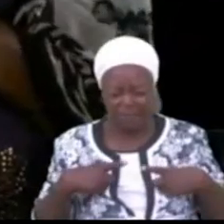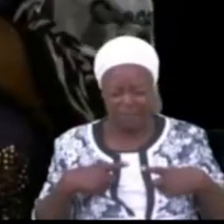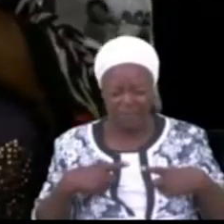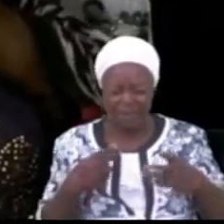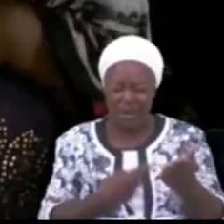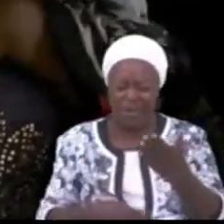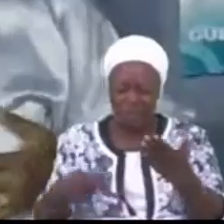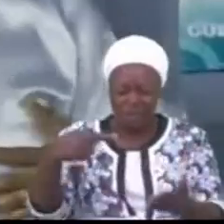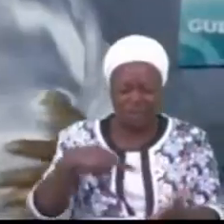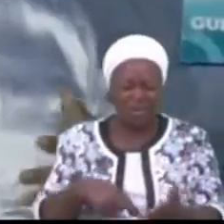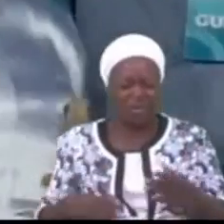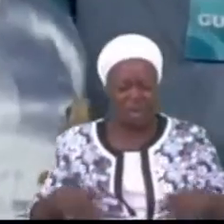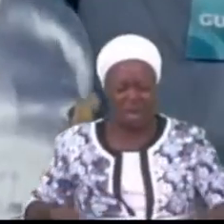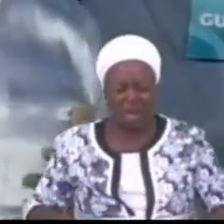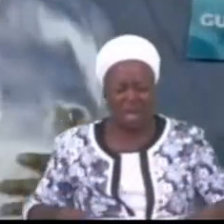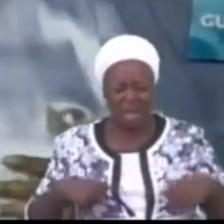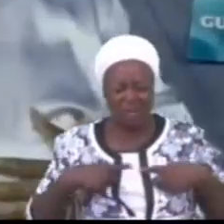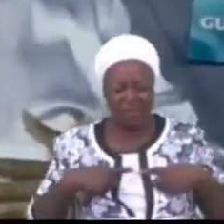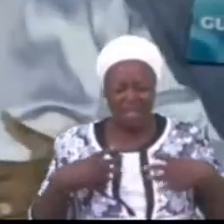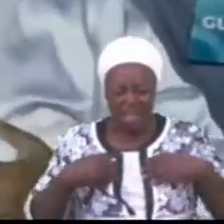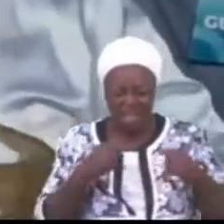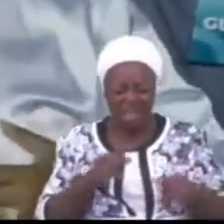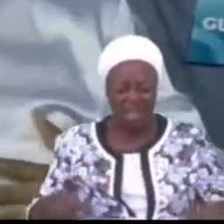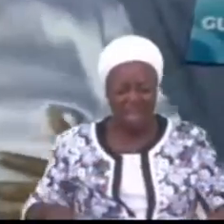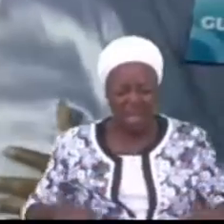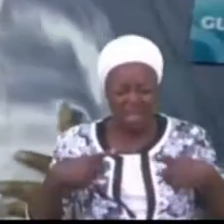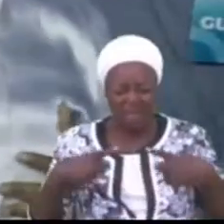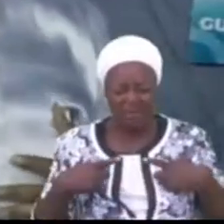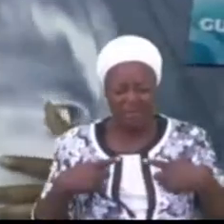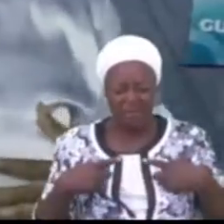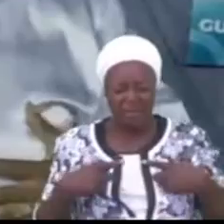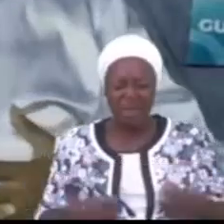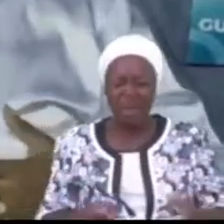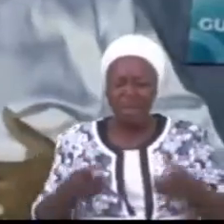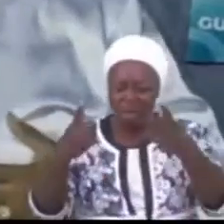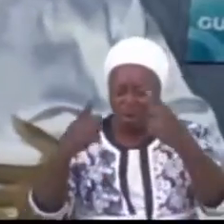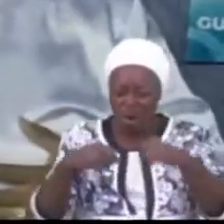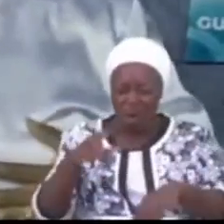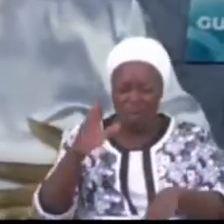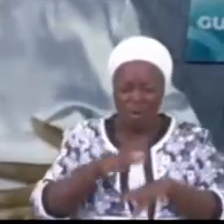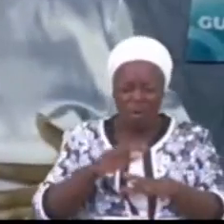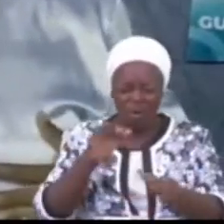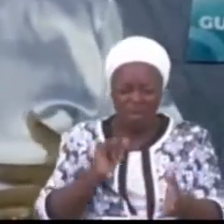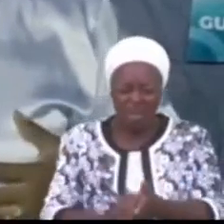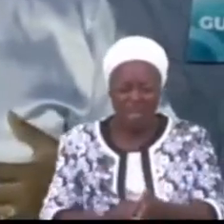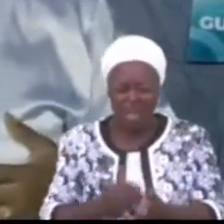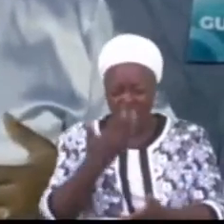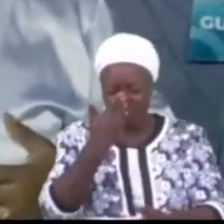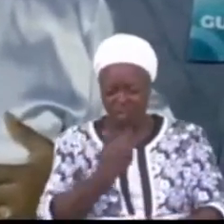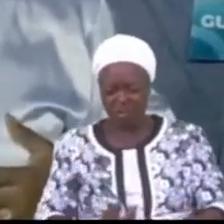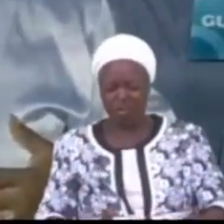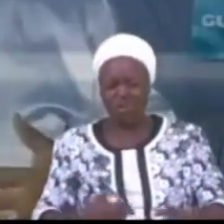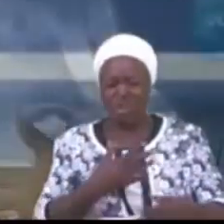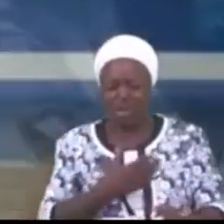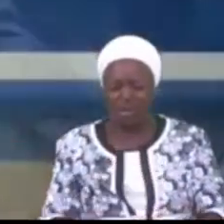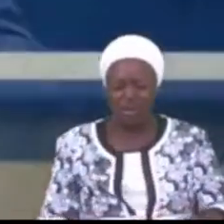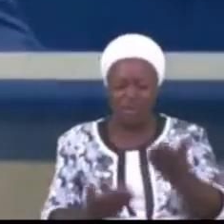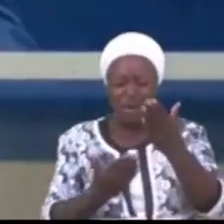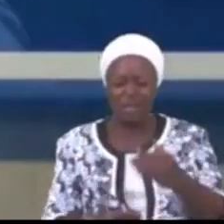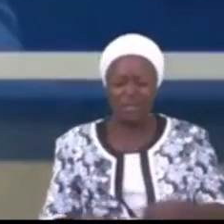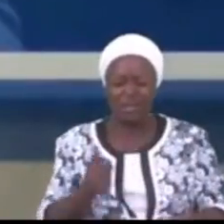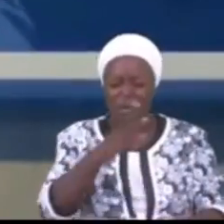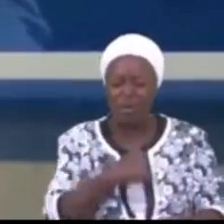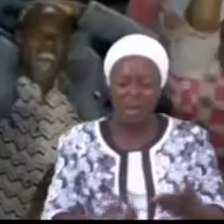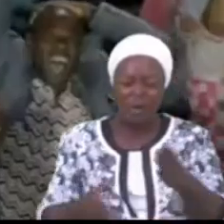Resurrection life. Healing life. Come on that stroke, rise up and walk in